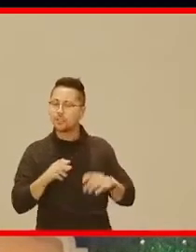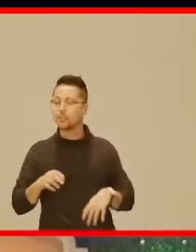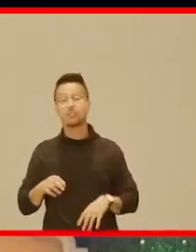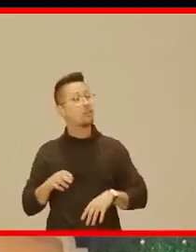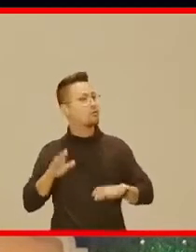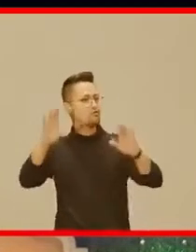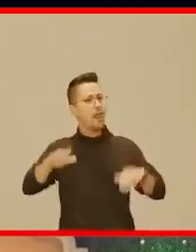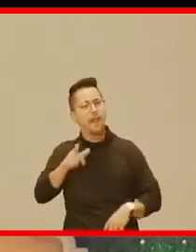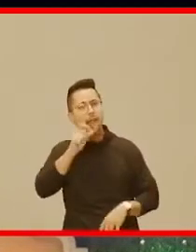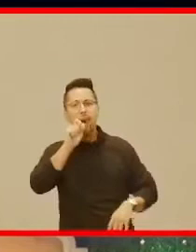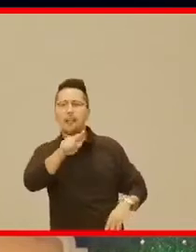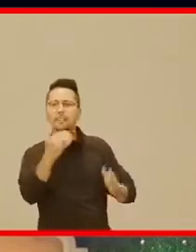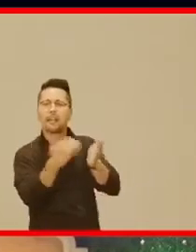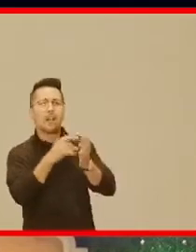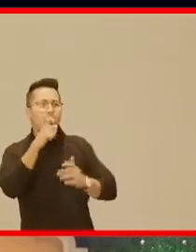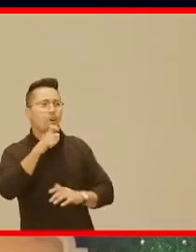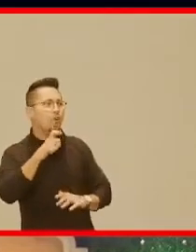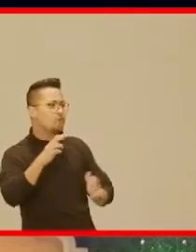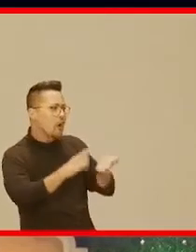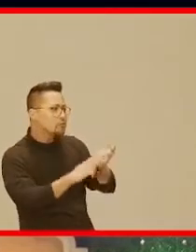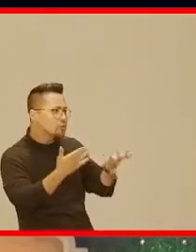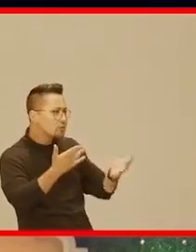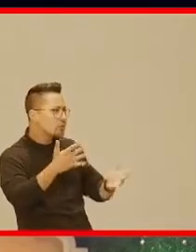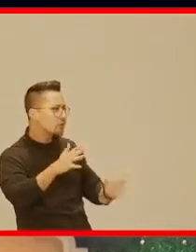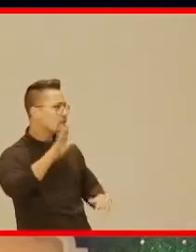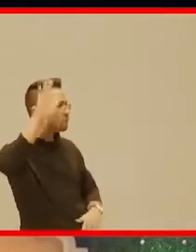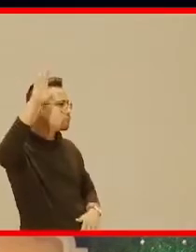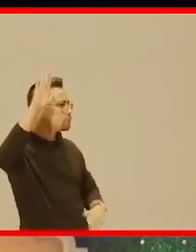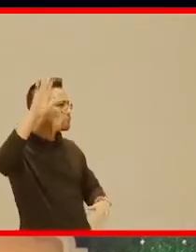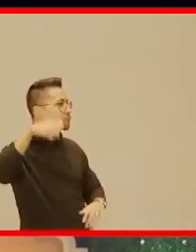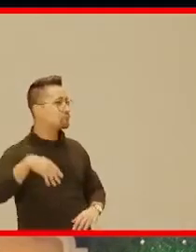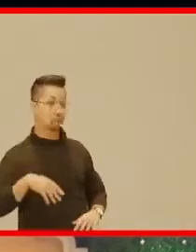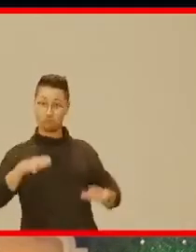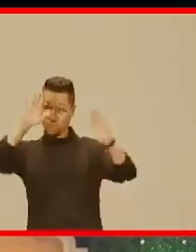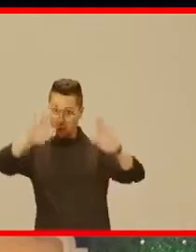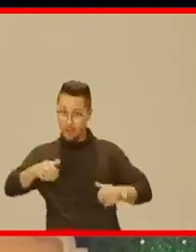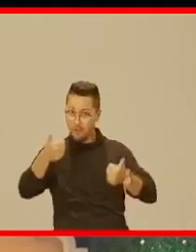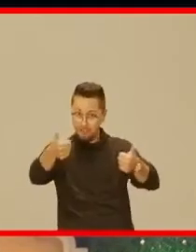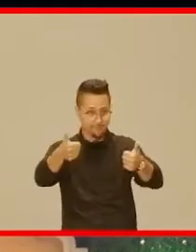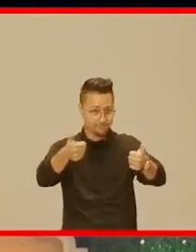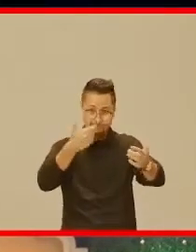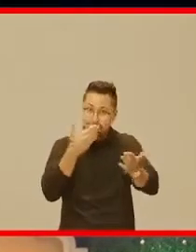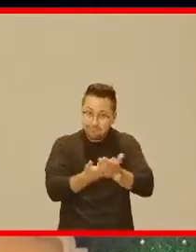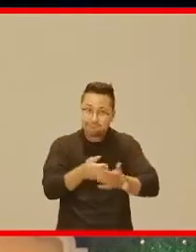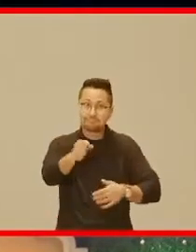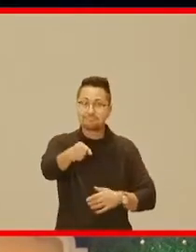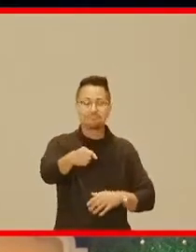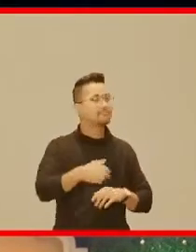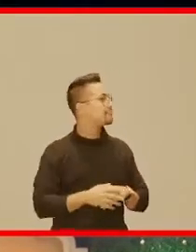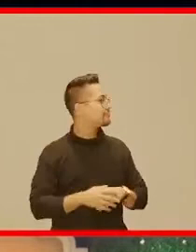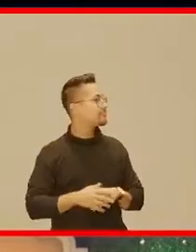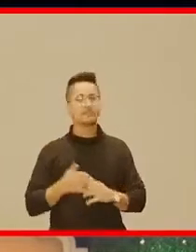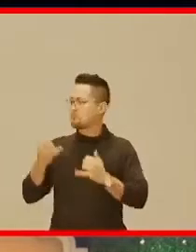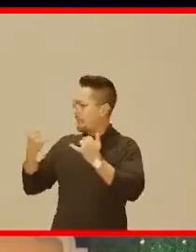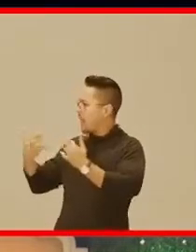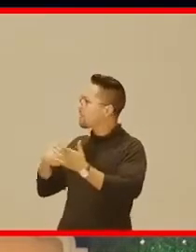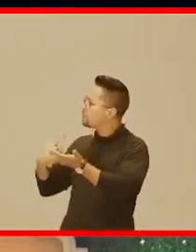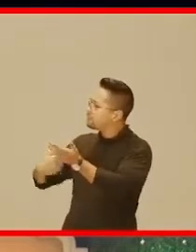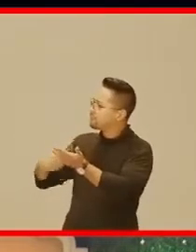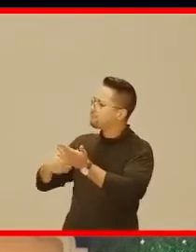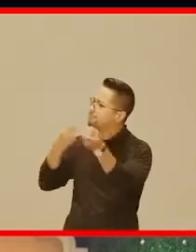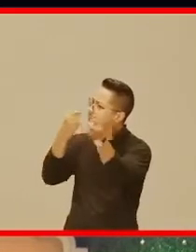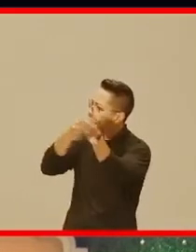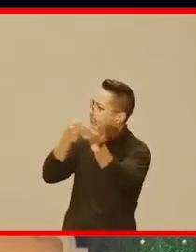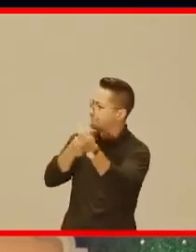registered to vote? Yeah, who in this room was okay, registered to vote, and why is that important? So we heard about Good. that. And Good. then now Please. we're talking about advocacy. Excellent.